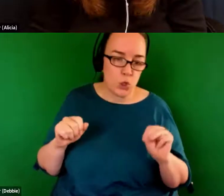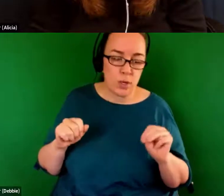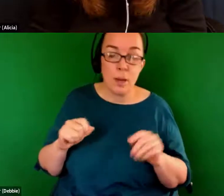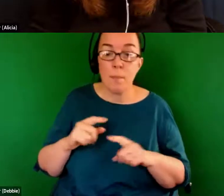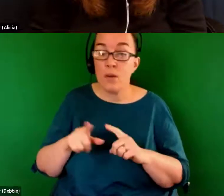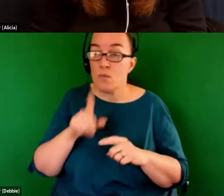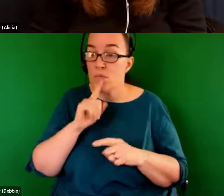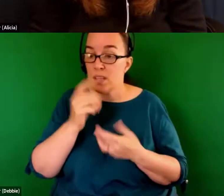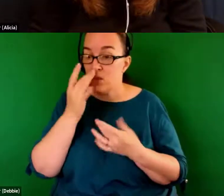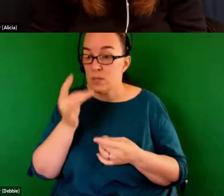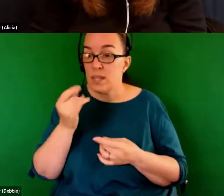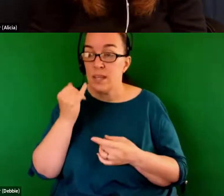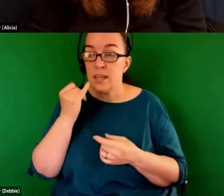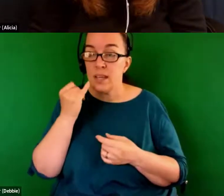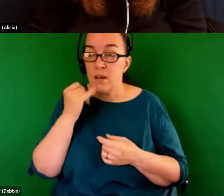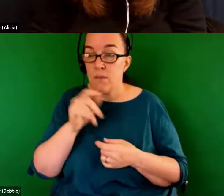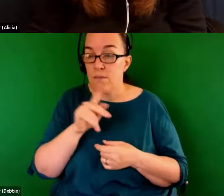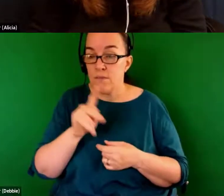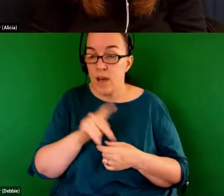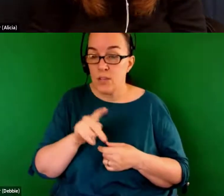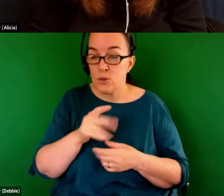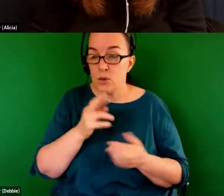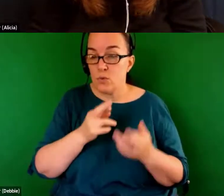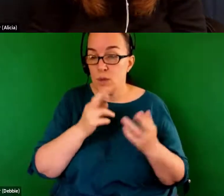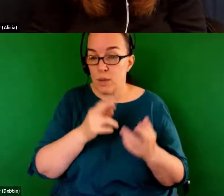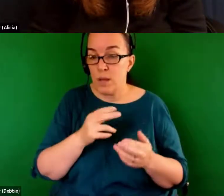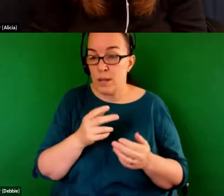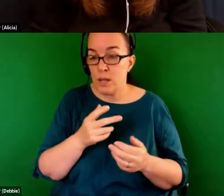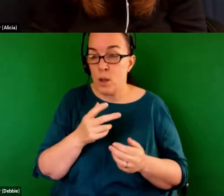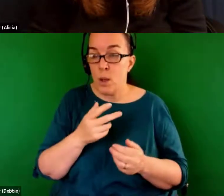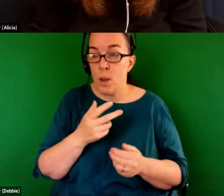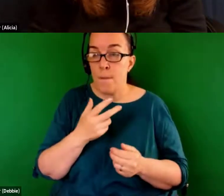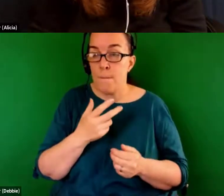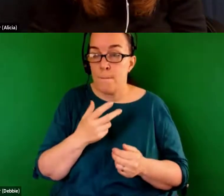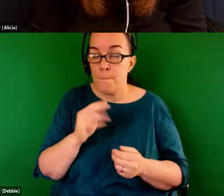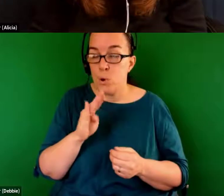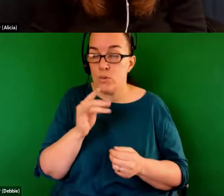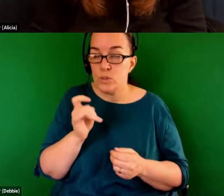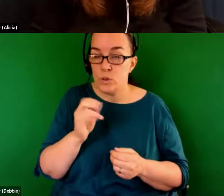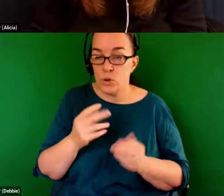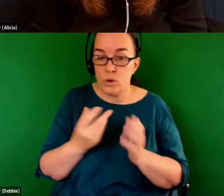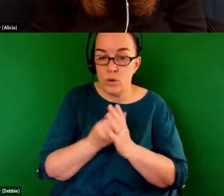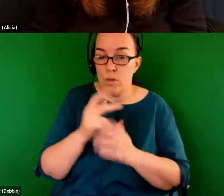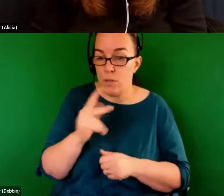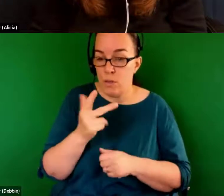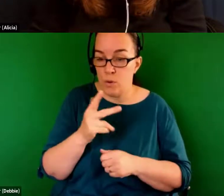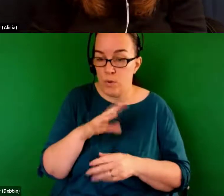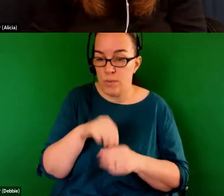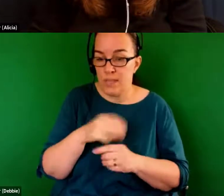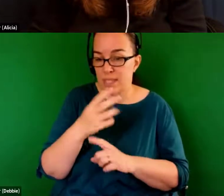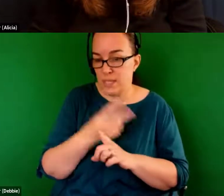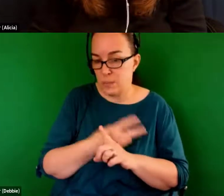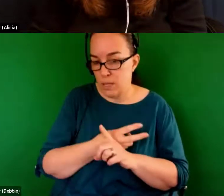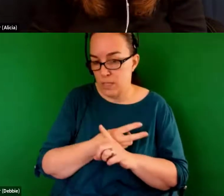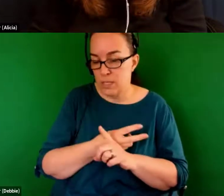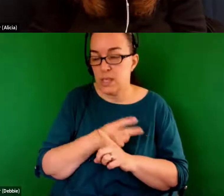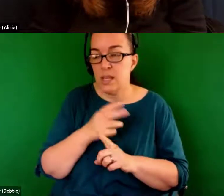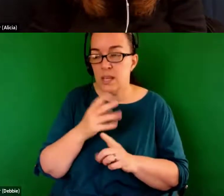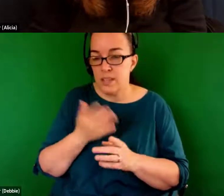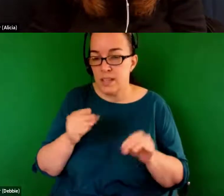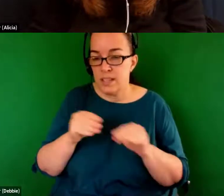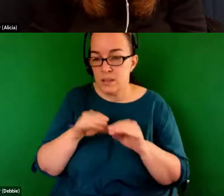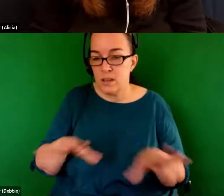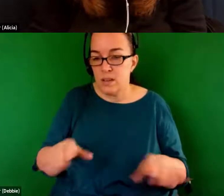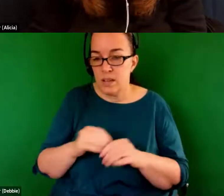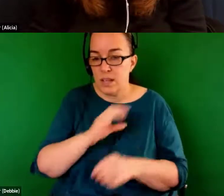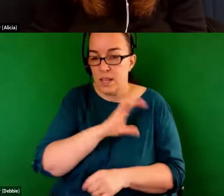is, for example, Pfizer is recommending that booster, that third one, within about 6 months. And again, things need to come out, and clinical